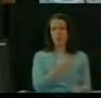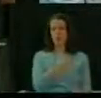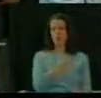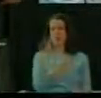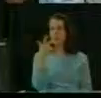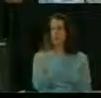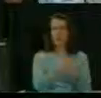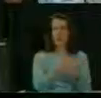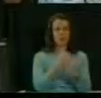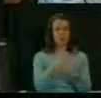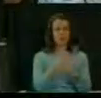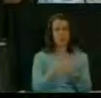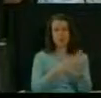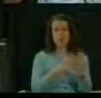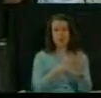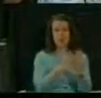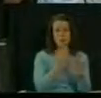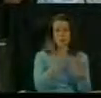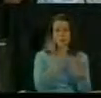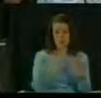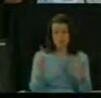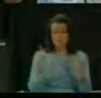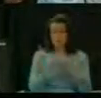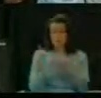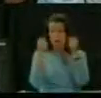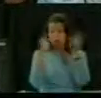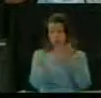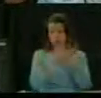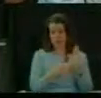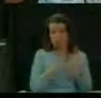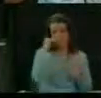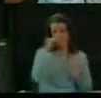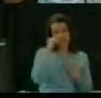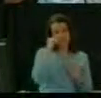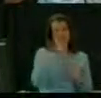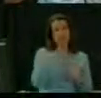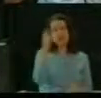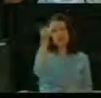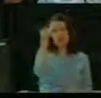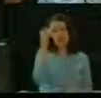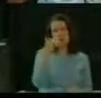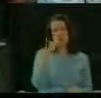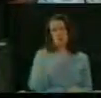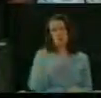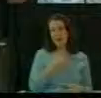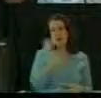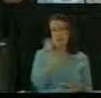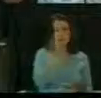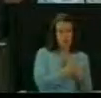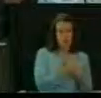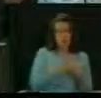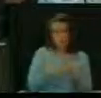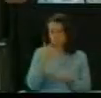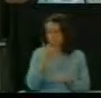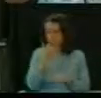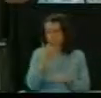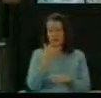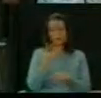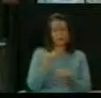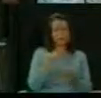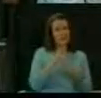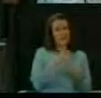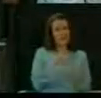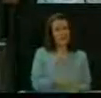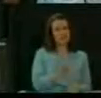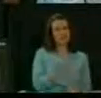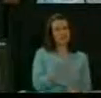books, and they're broken every day. Everybody knows their own heart. You know right from wrong. You just got to do it. But I think it's up to this